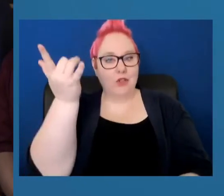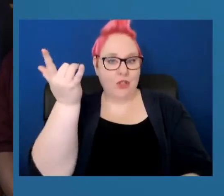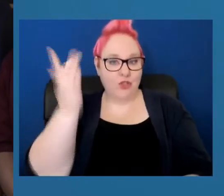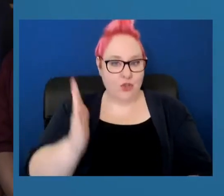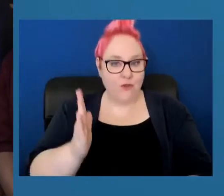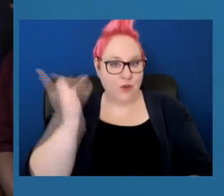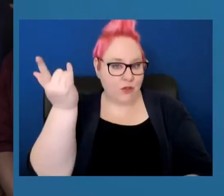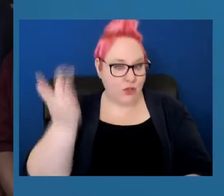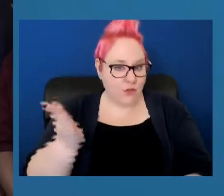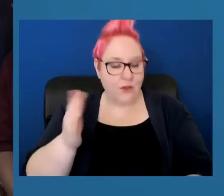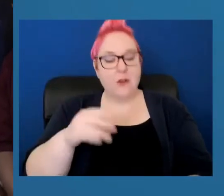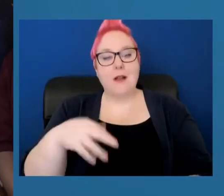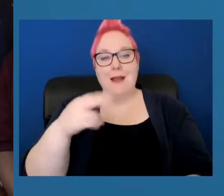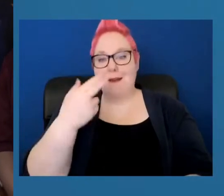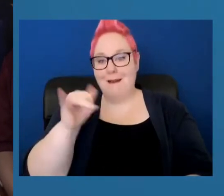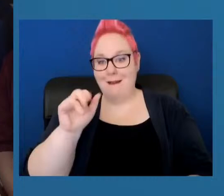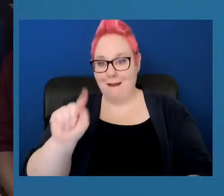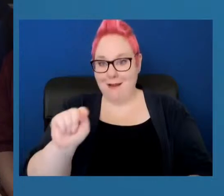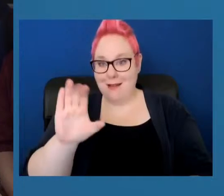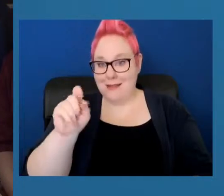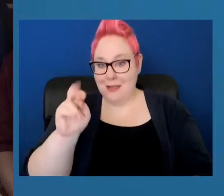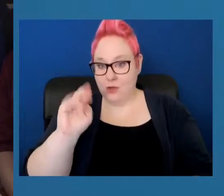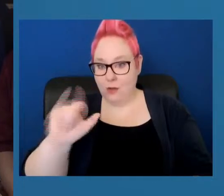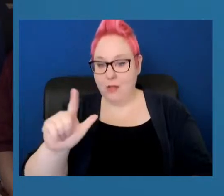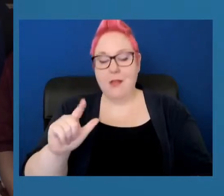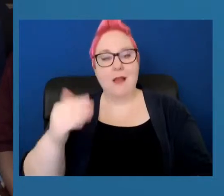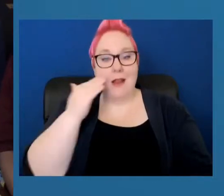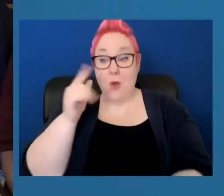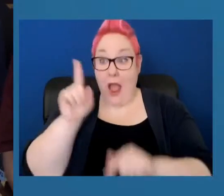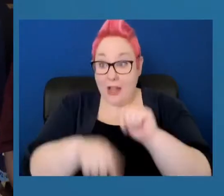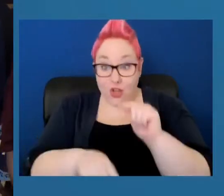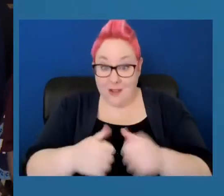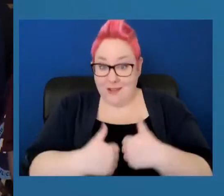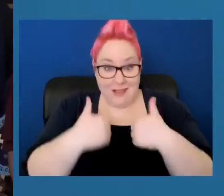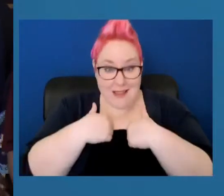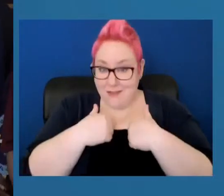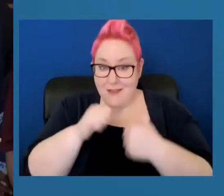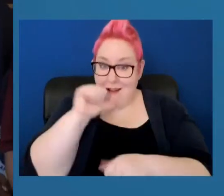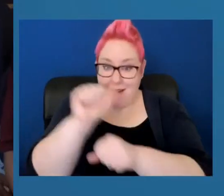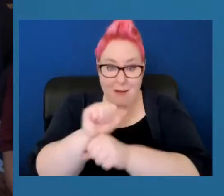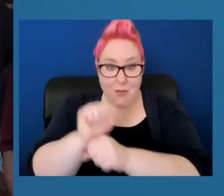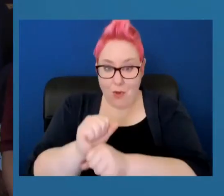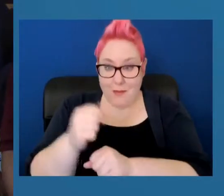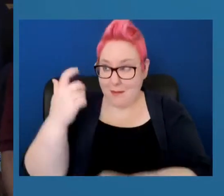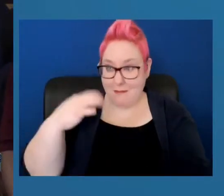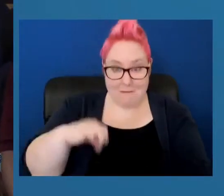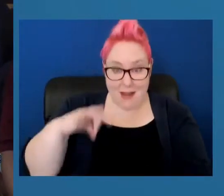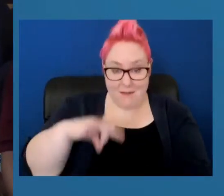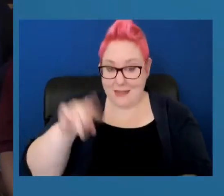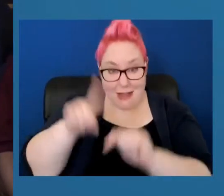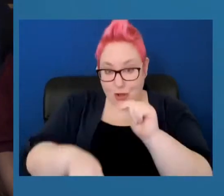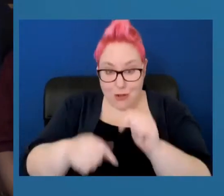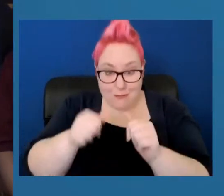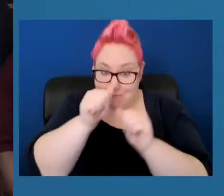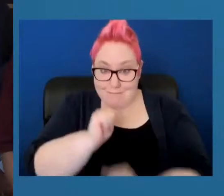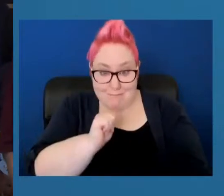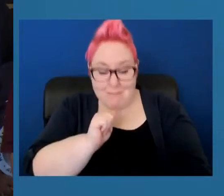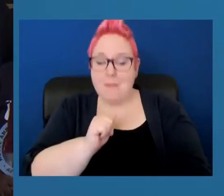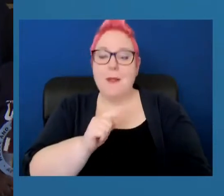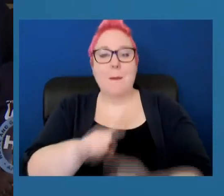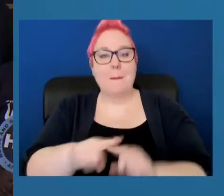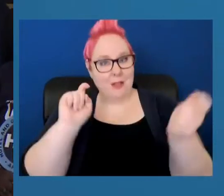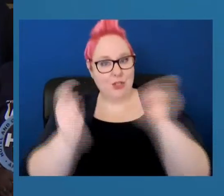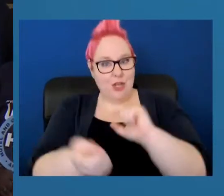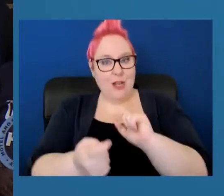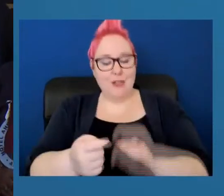I know I would not be able to live on unemployment in New York City. But all that has changed. Governor Hochul has delivered a big